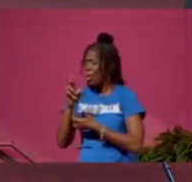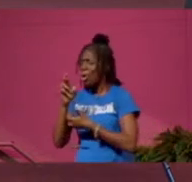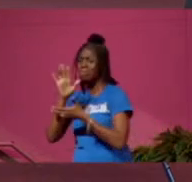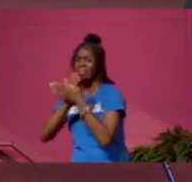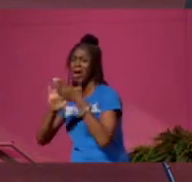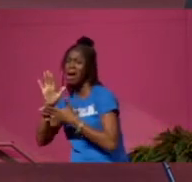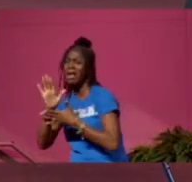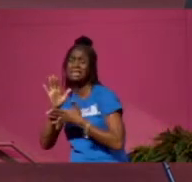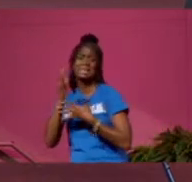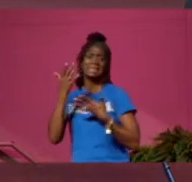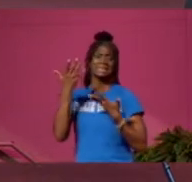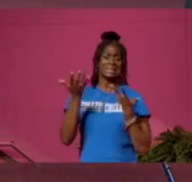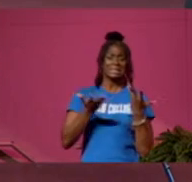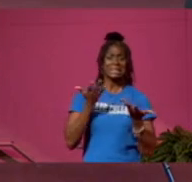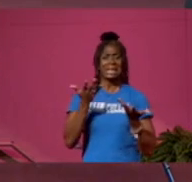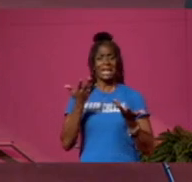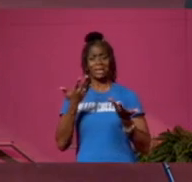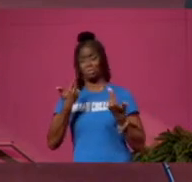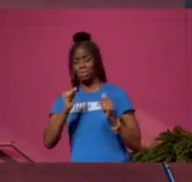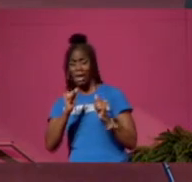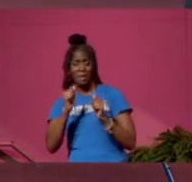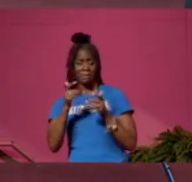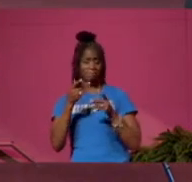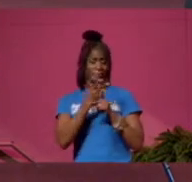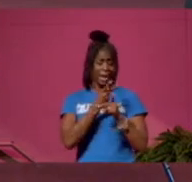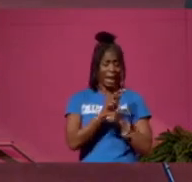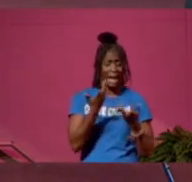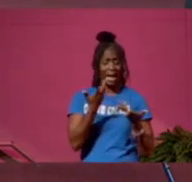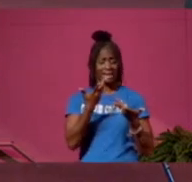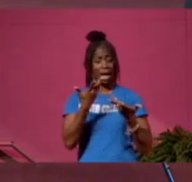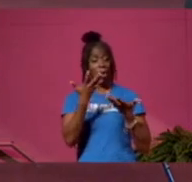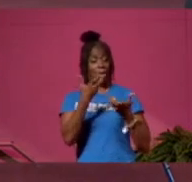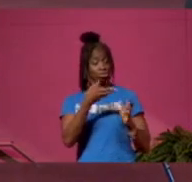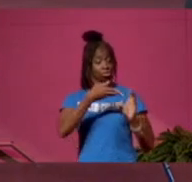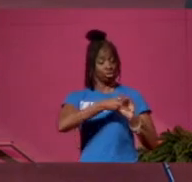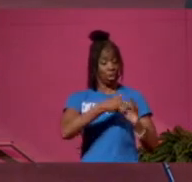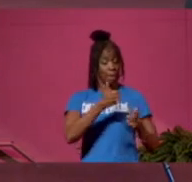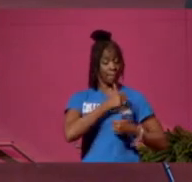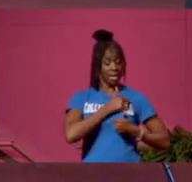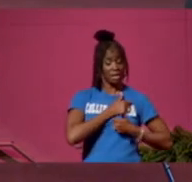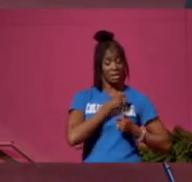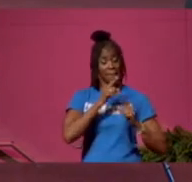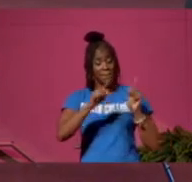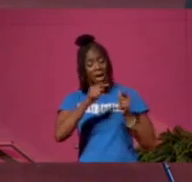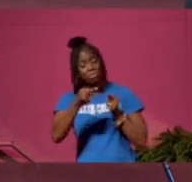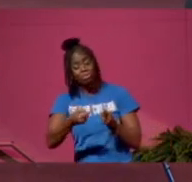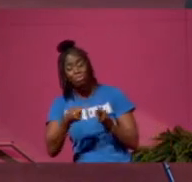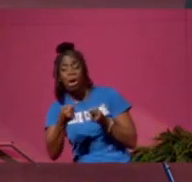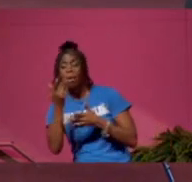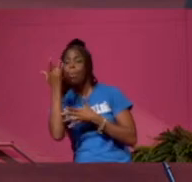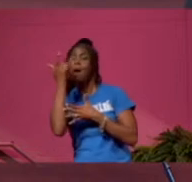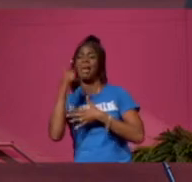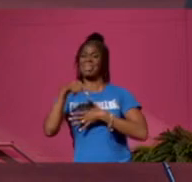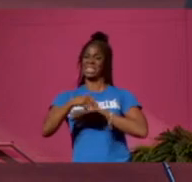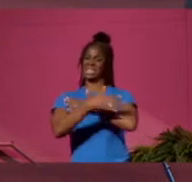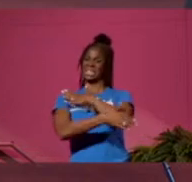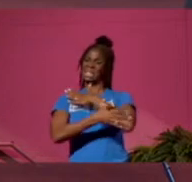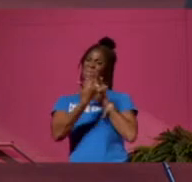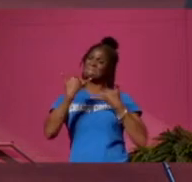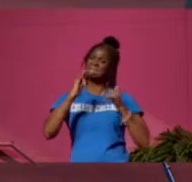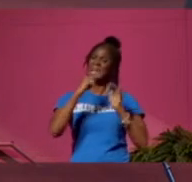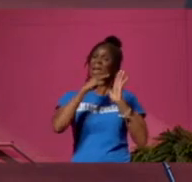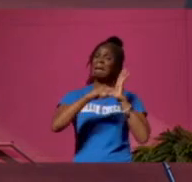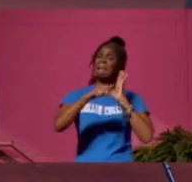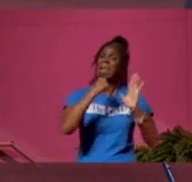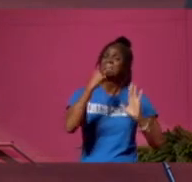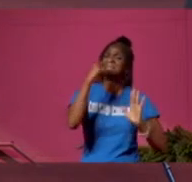country, you've got to face the fact that even though the country still remains unrepentant for the sin sin of racism, at any moment your black self could